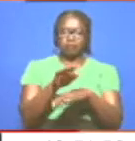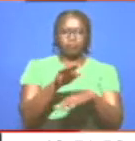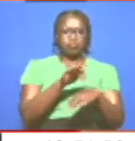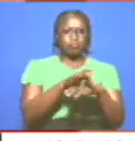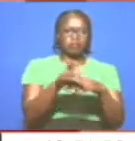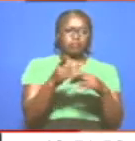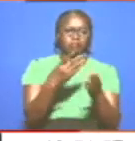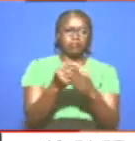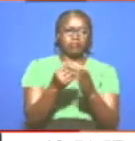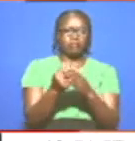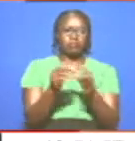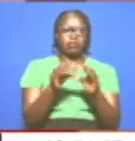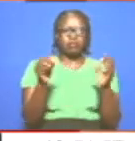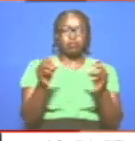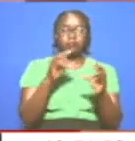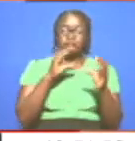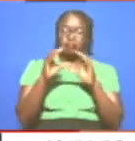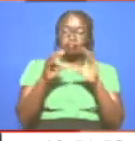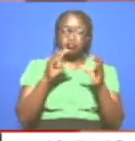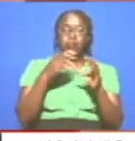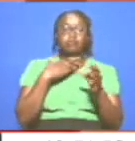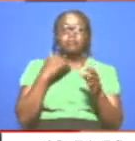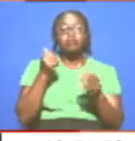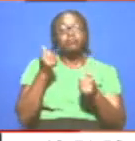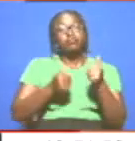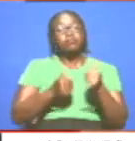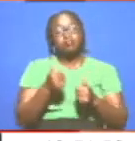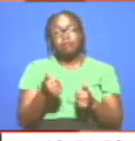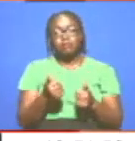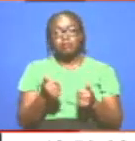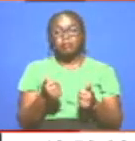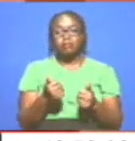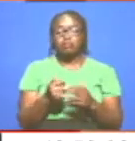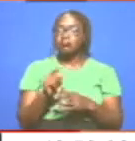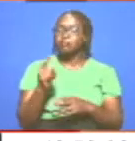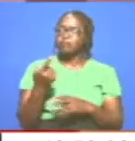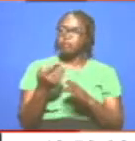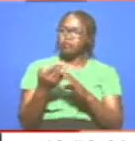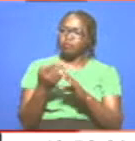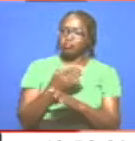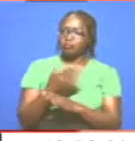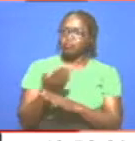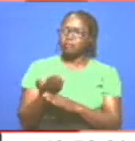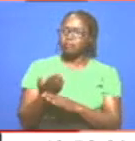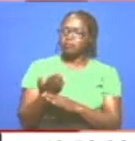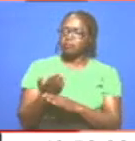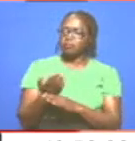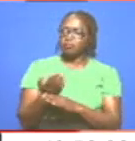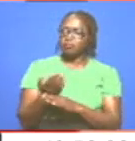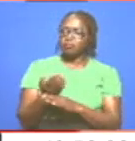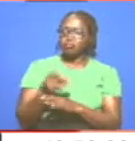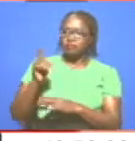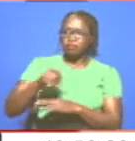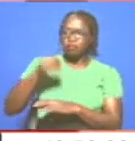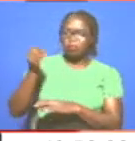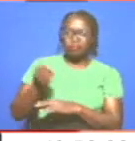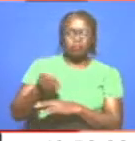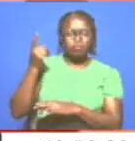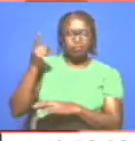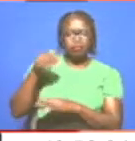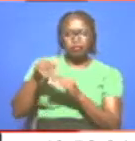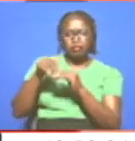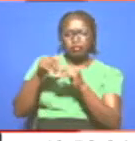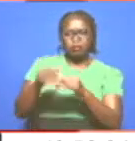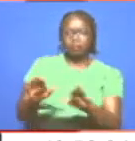immediate conversations you'd like from them? First, before my chairman says, first of all, you must understand